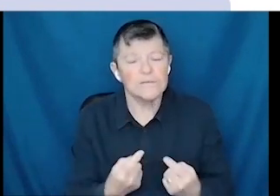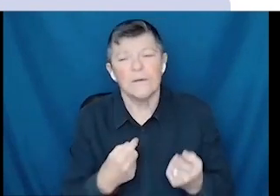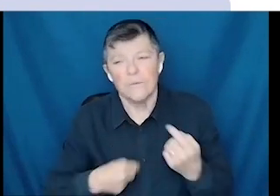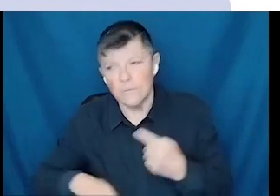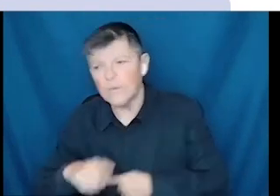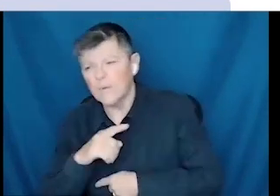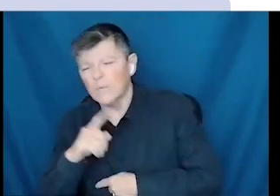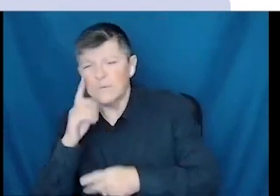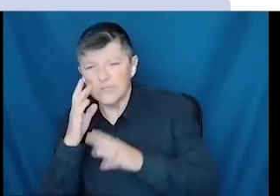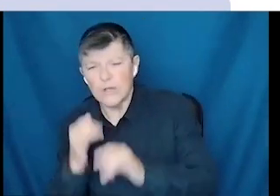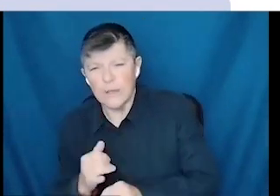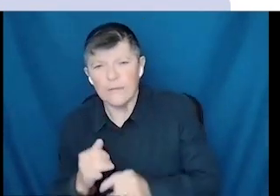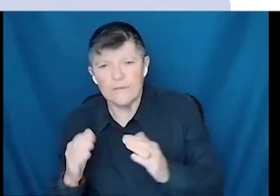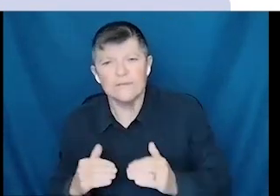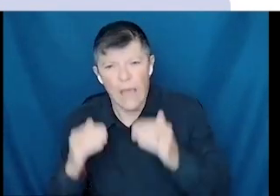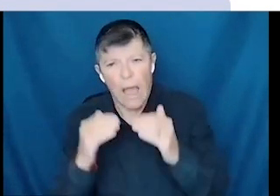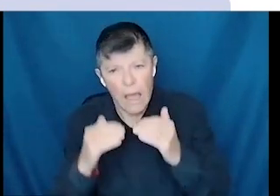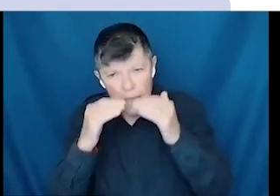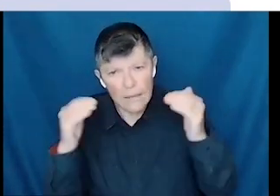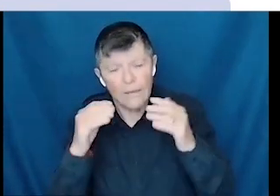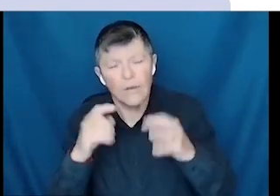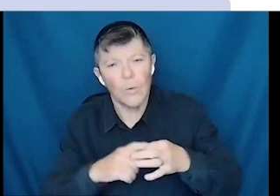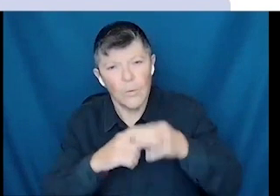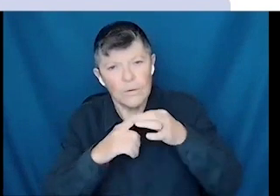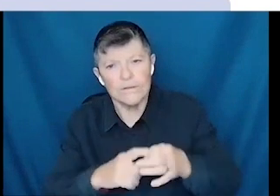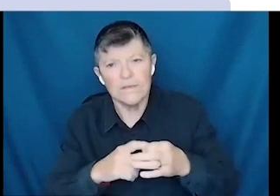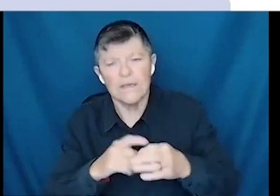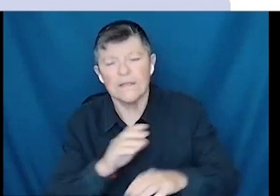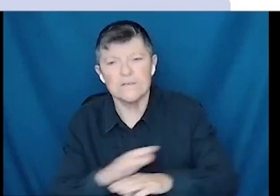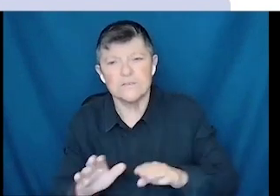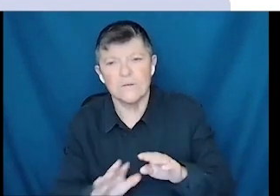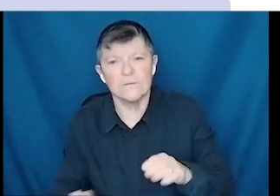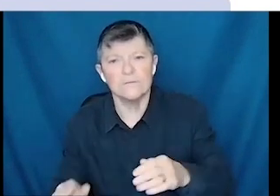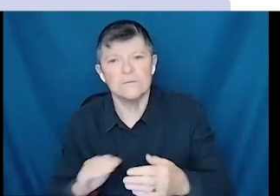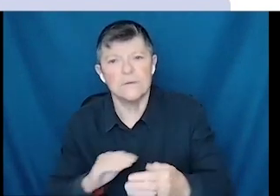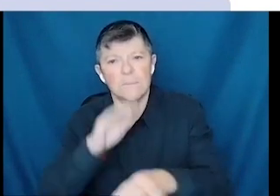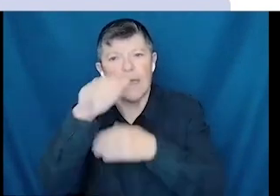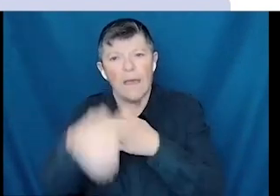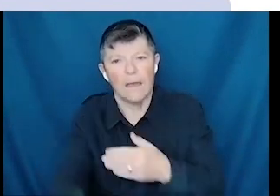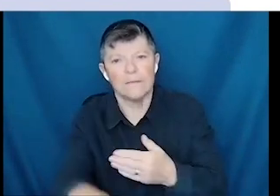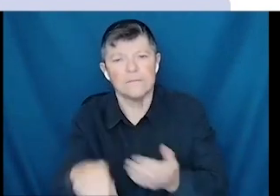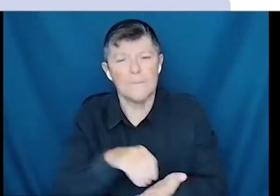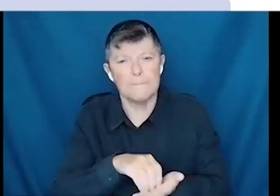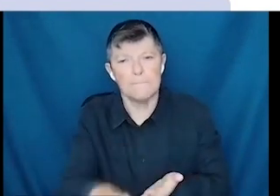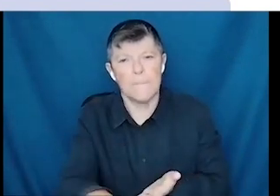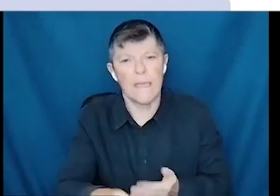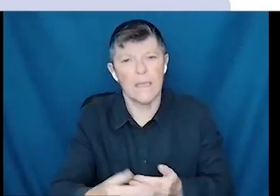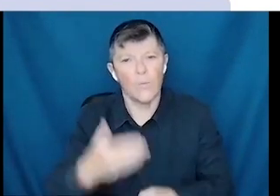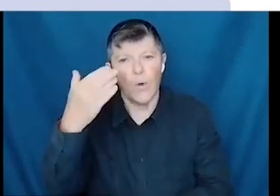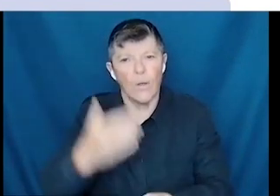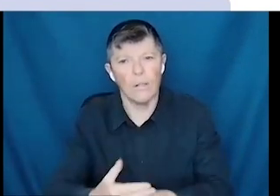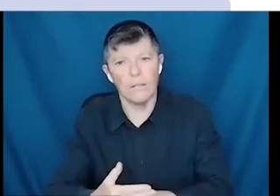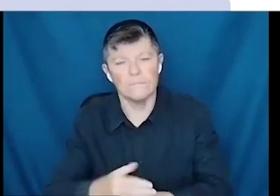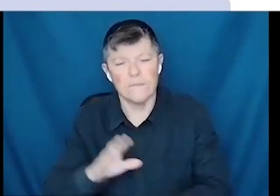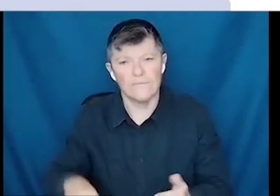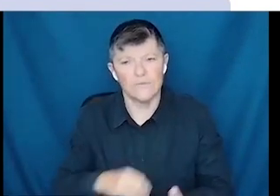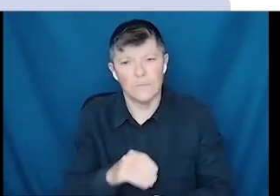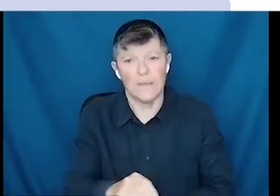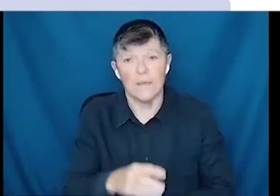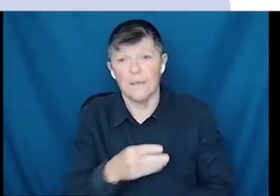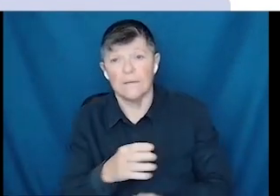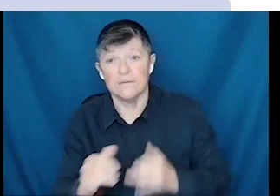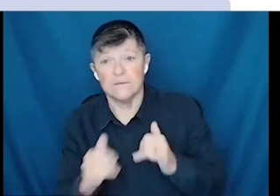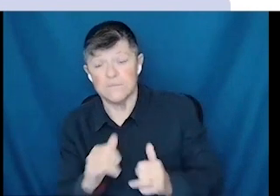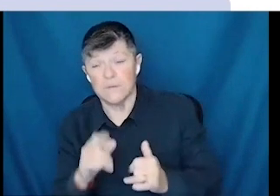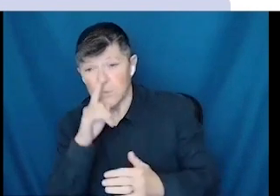quality and also that it's not behind a paywall, because sometimes things are not behind paywalls for us because we have certain logins, and then it